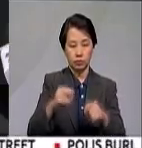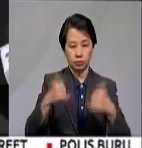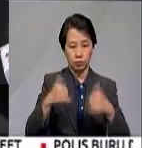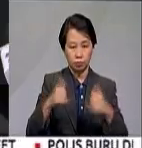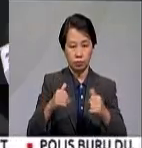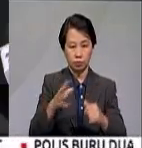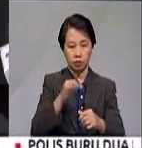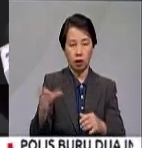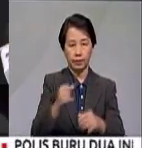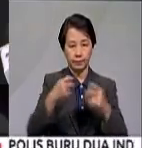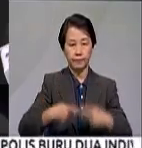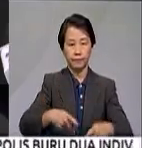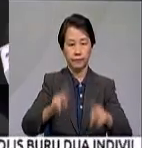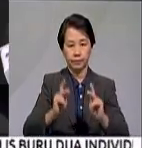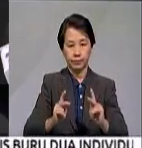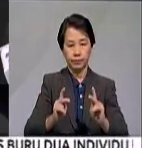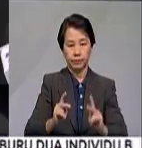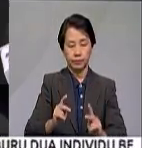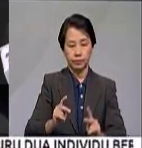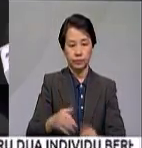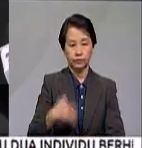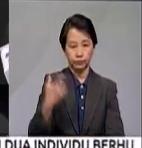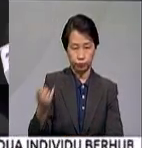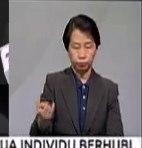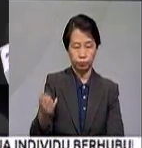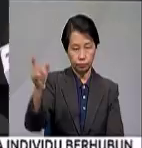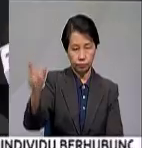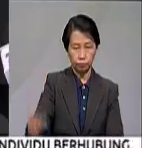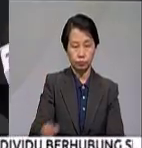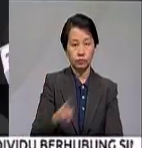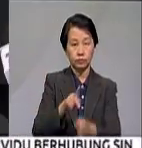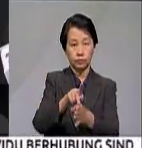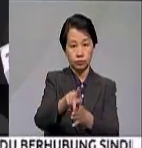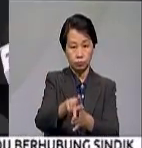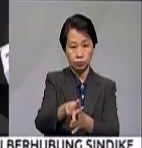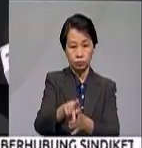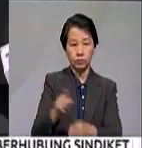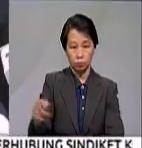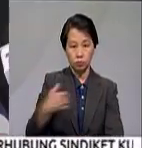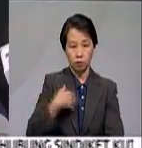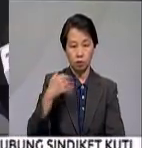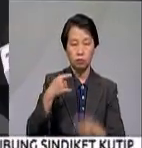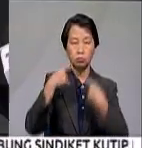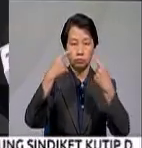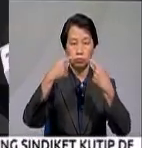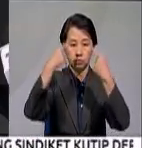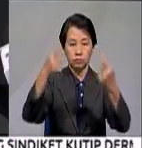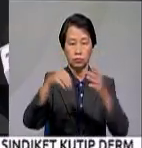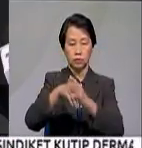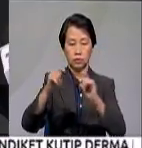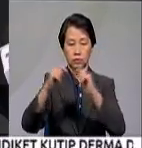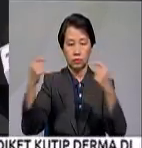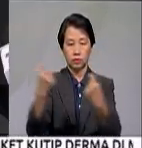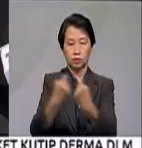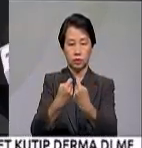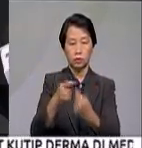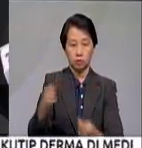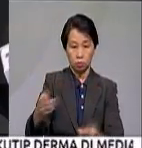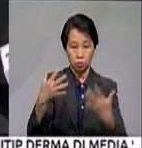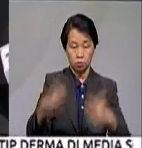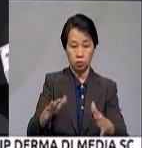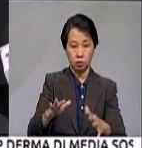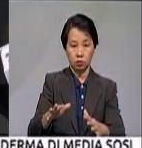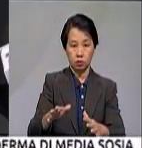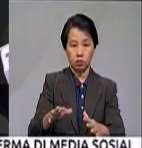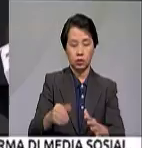the advantage. He is a professional. He has been successful in the teams he has been